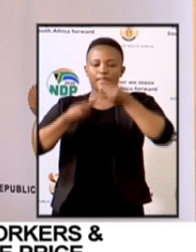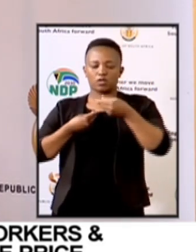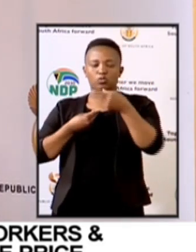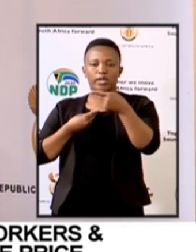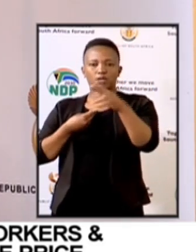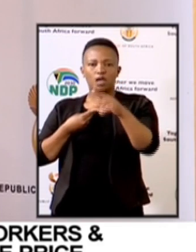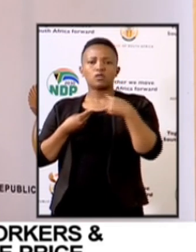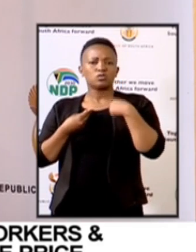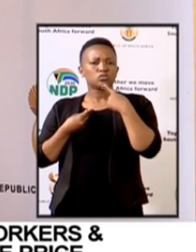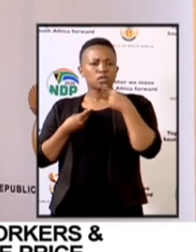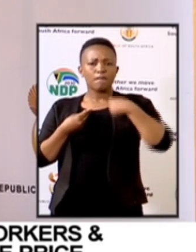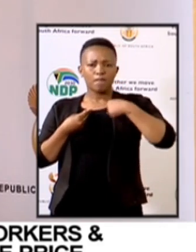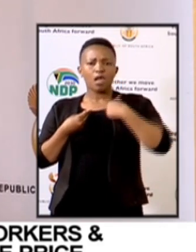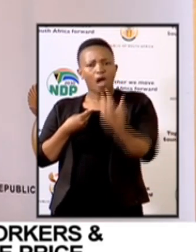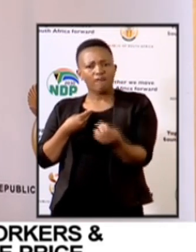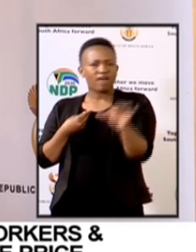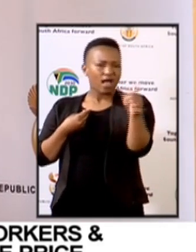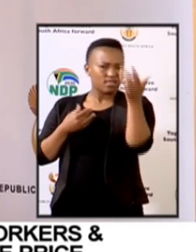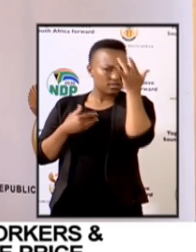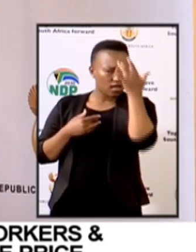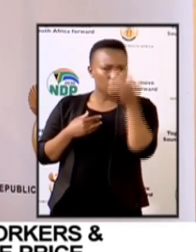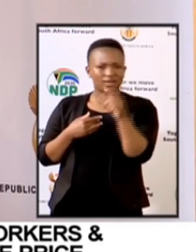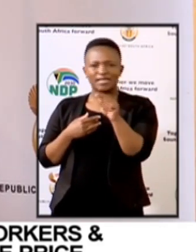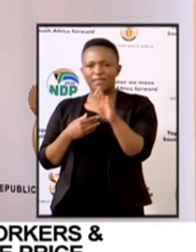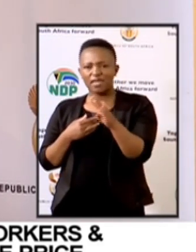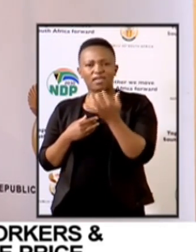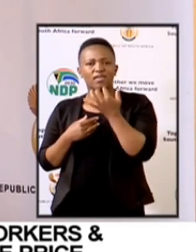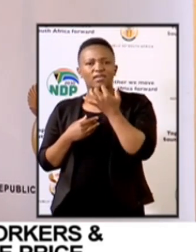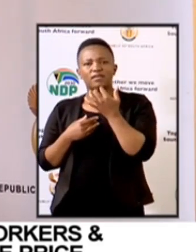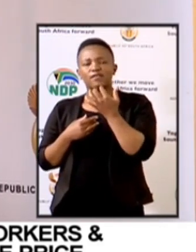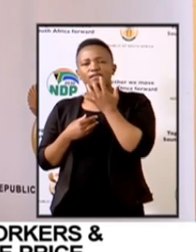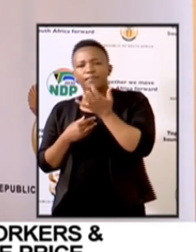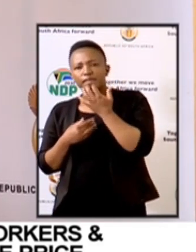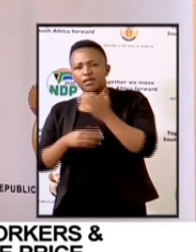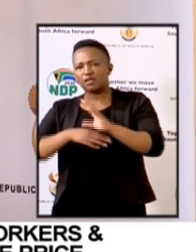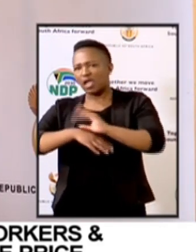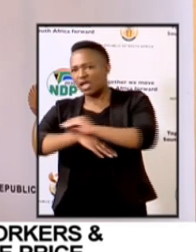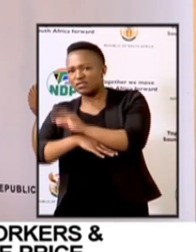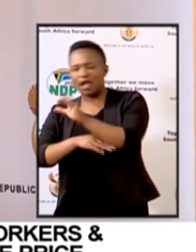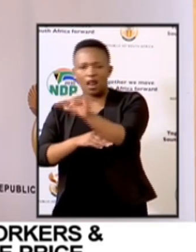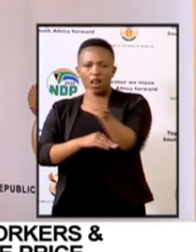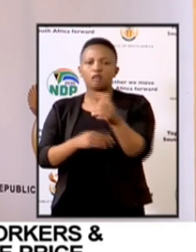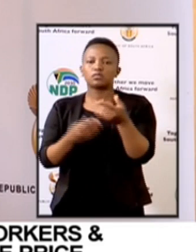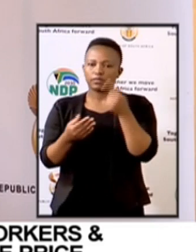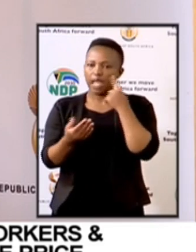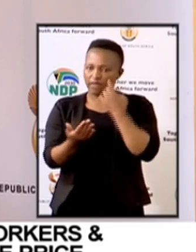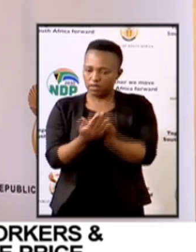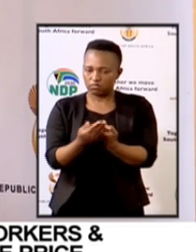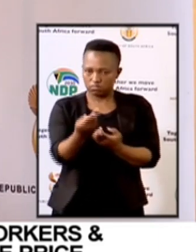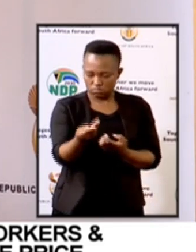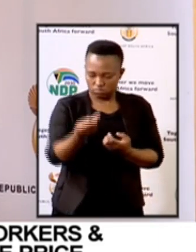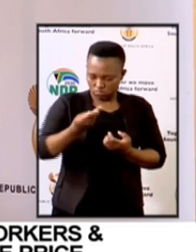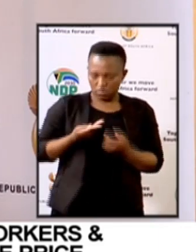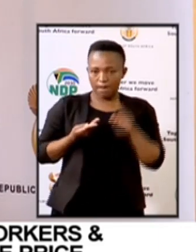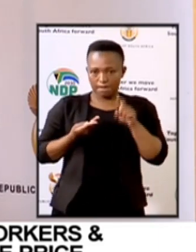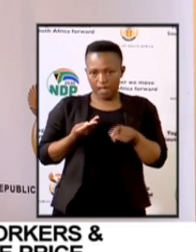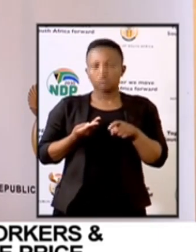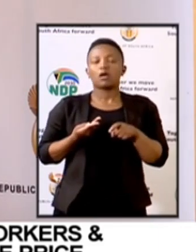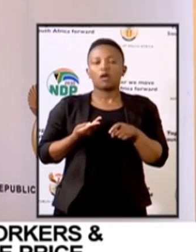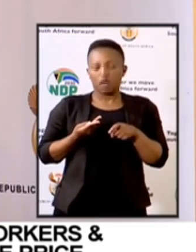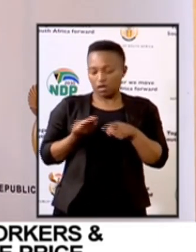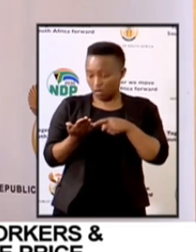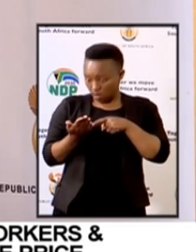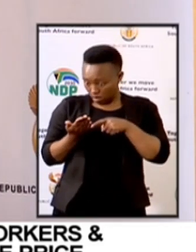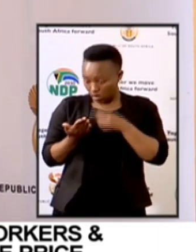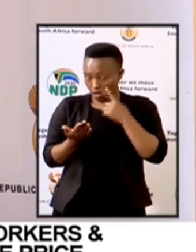common understanding of how such conditions need to be managed. It will be necessary to go to